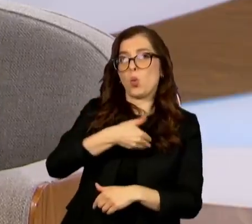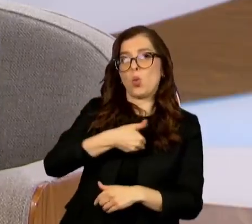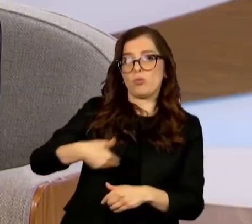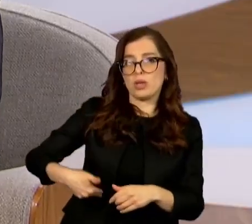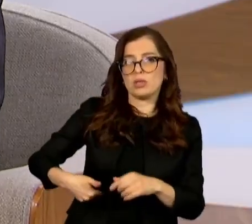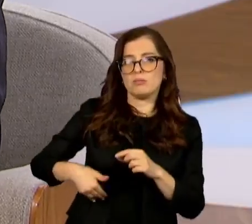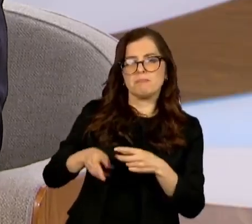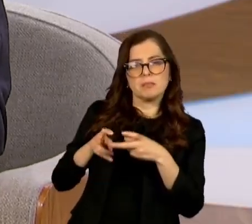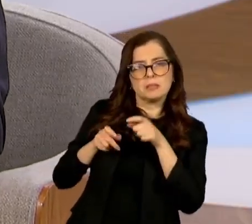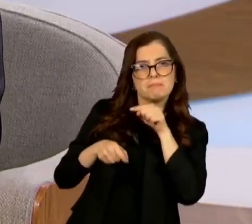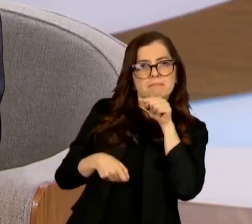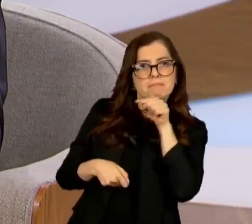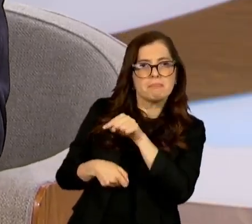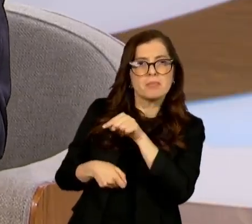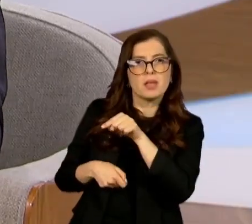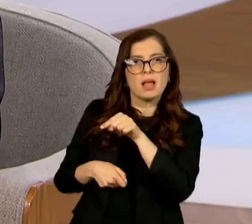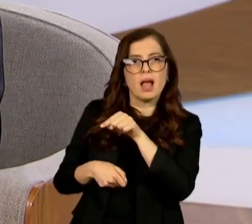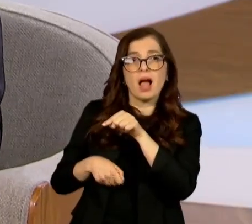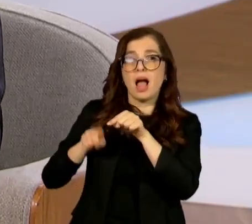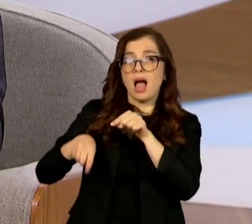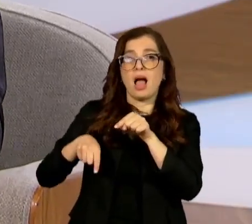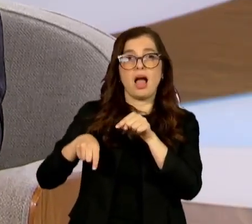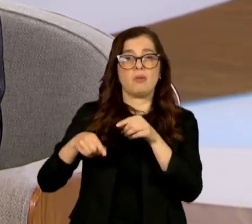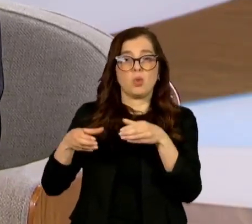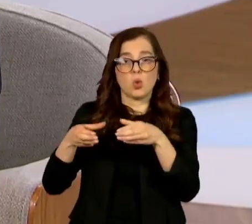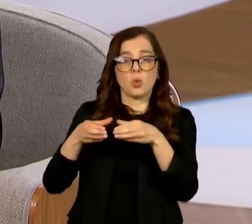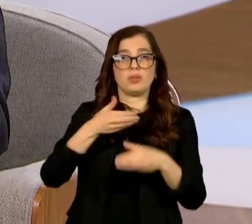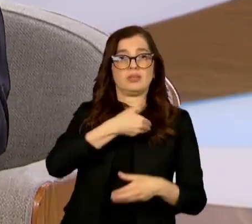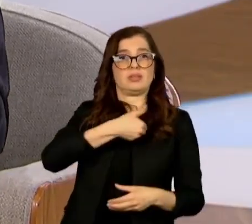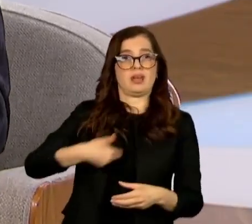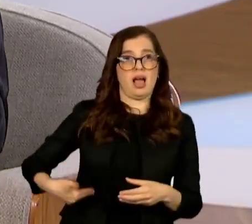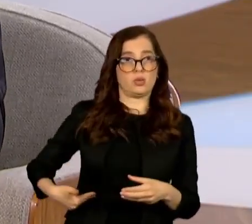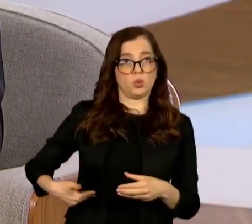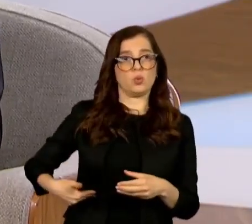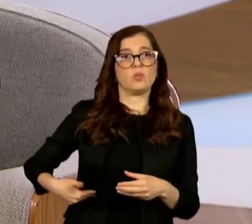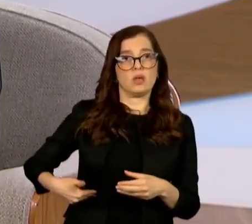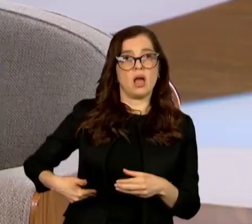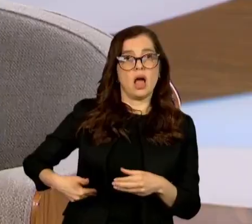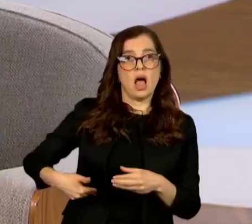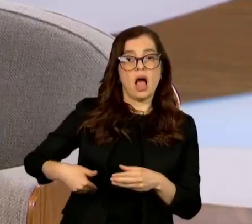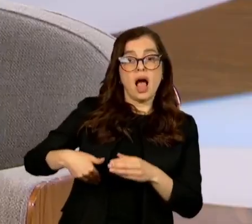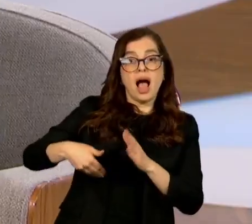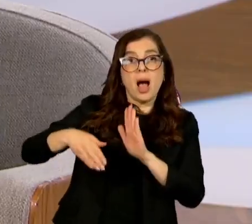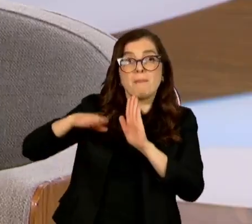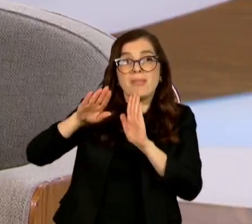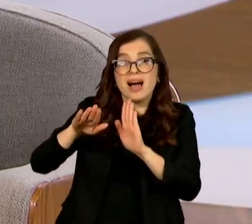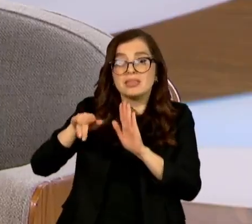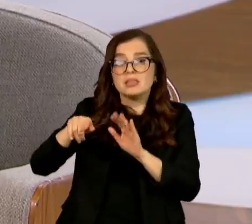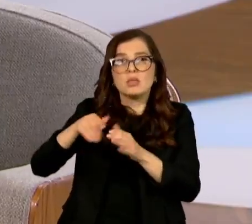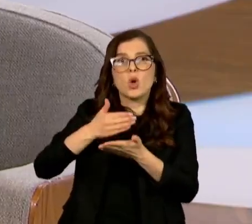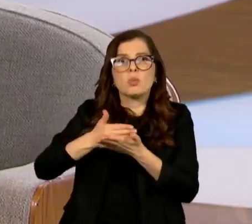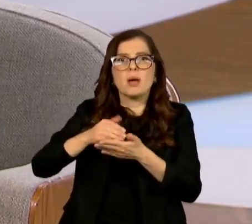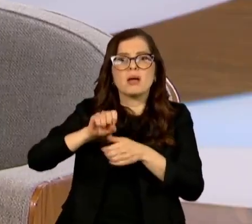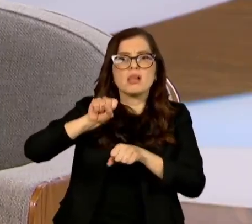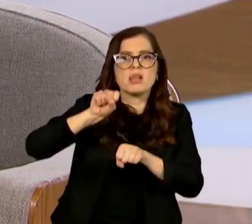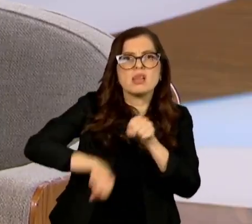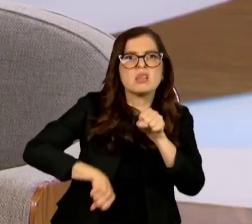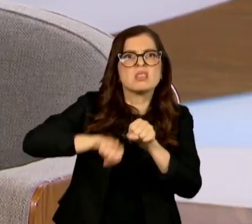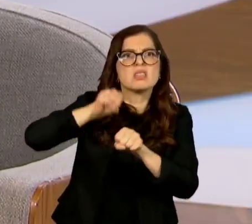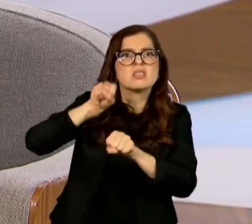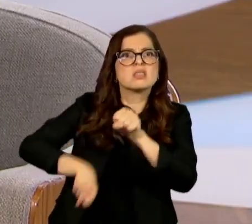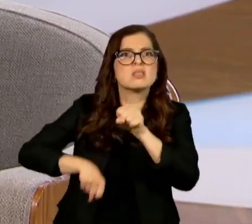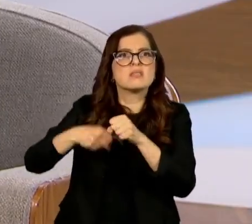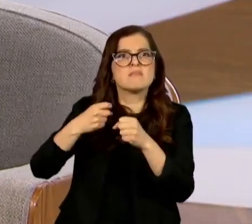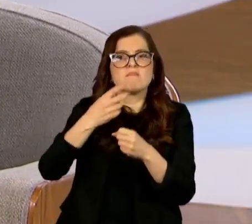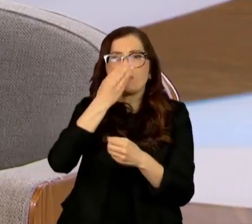willing to contemplate abandoning the rule of law entirely, that it is beginning, in some cases, to openly